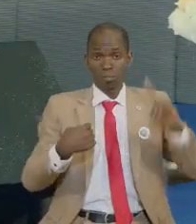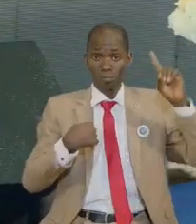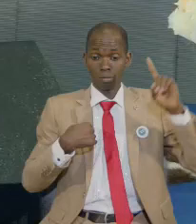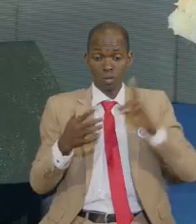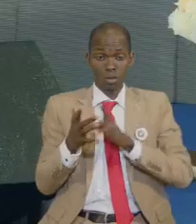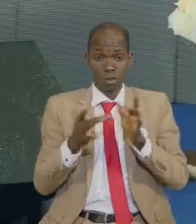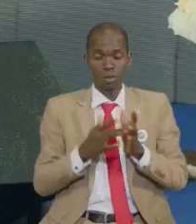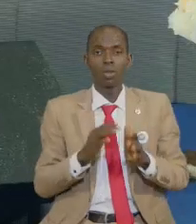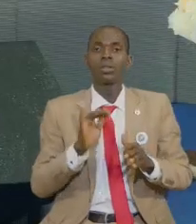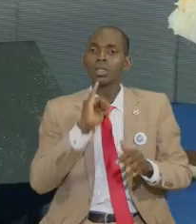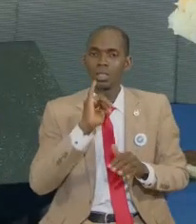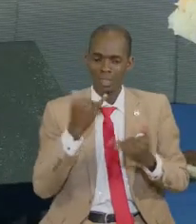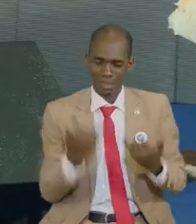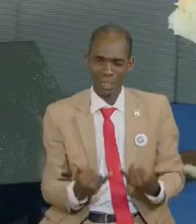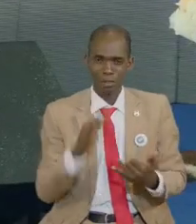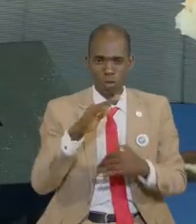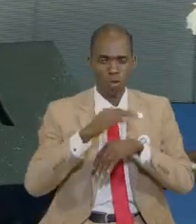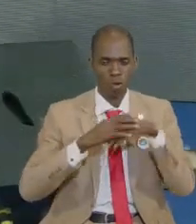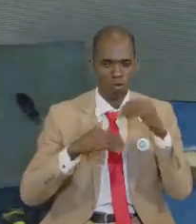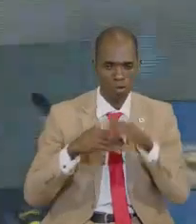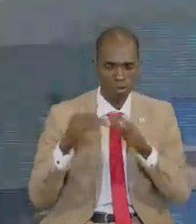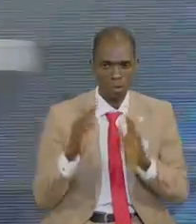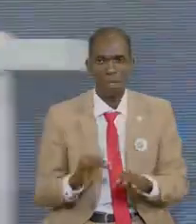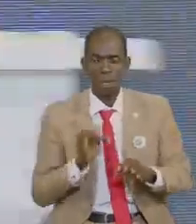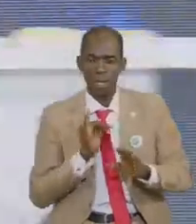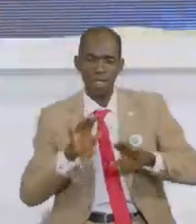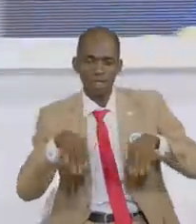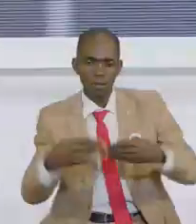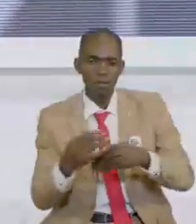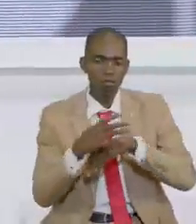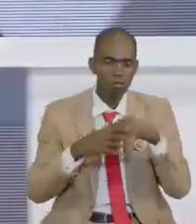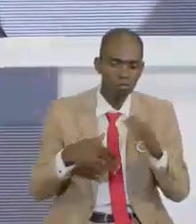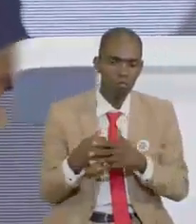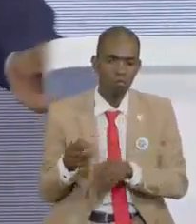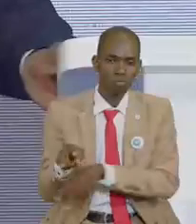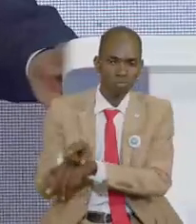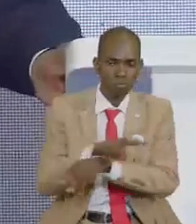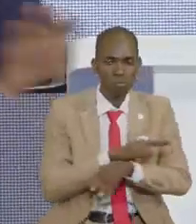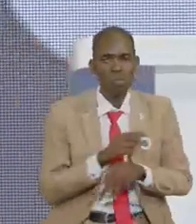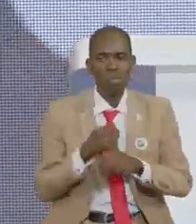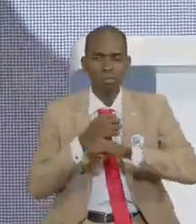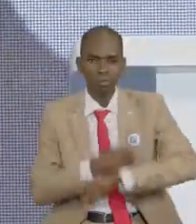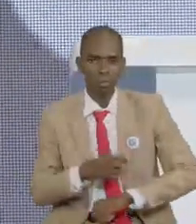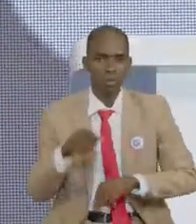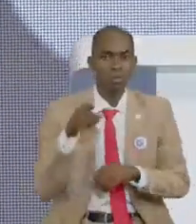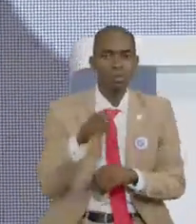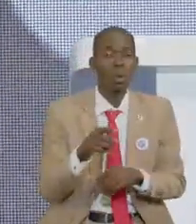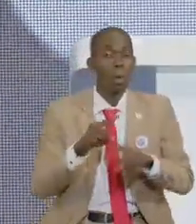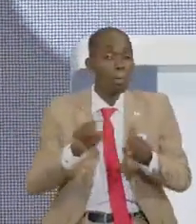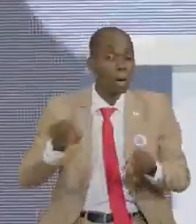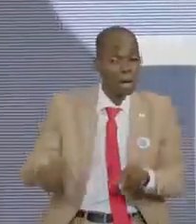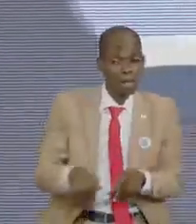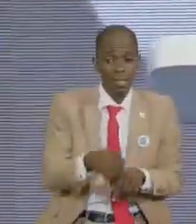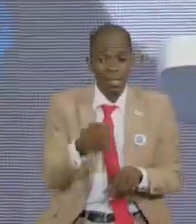and I give you consolation, and I have compassion on you. But another comforter, Jesus,